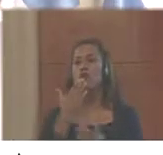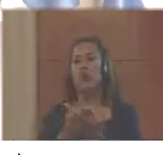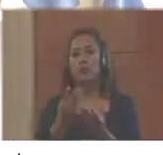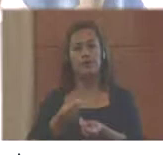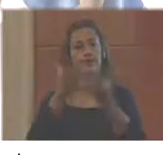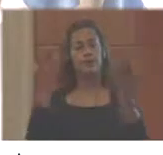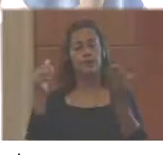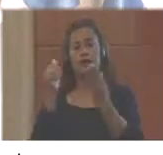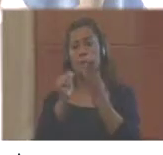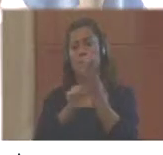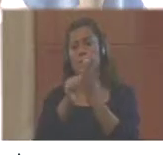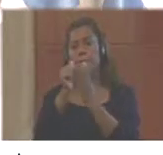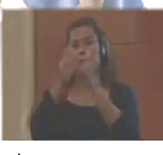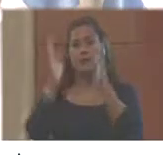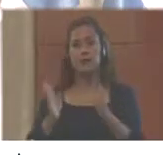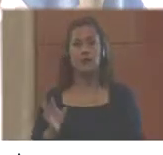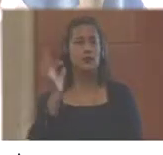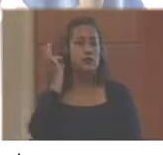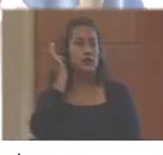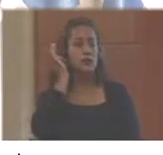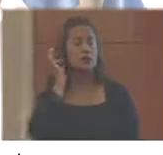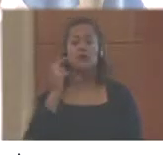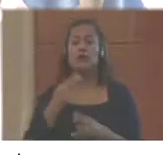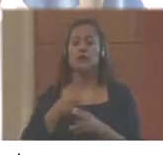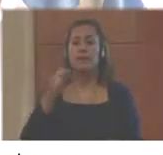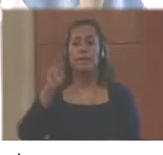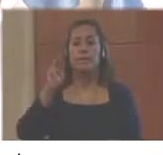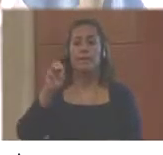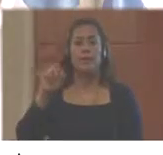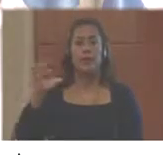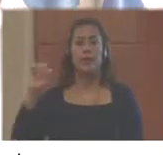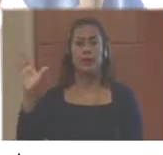Thank you very much, Madam Minister Maria del Pilar,